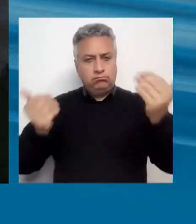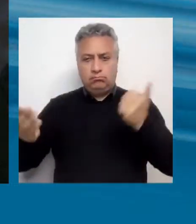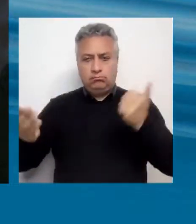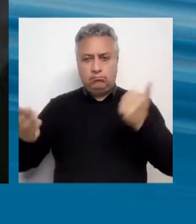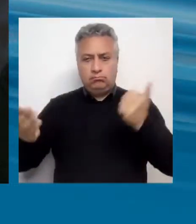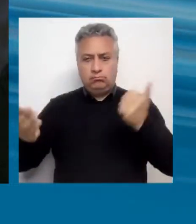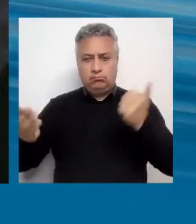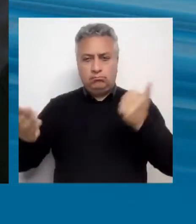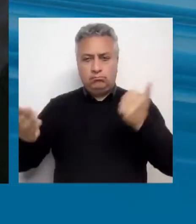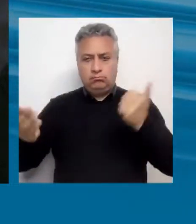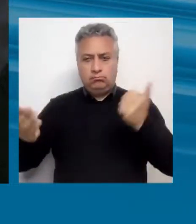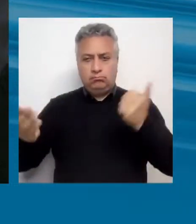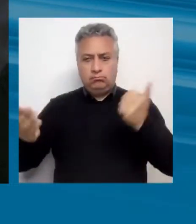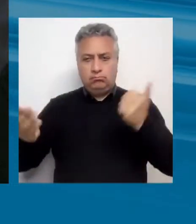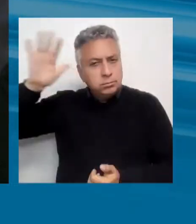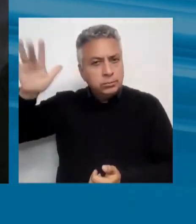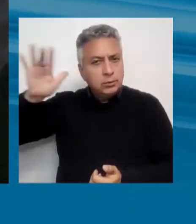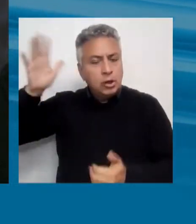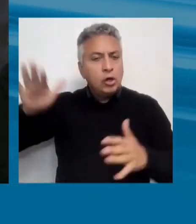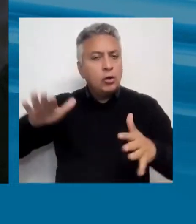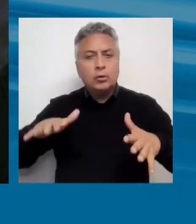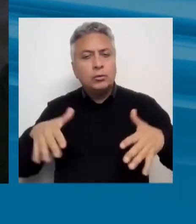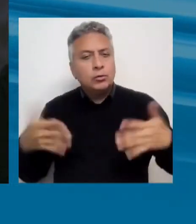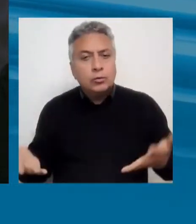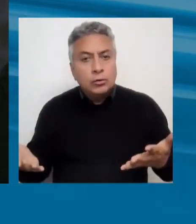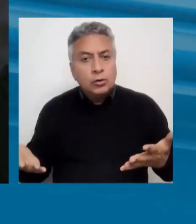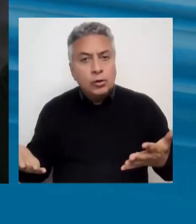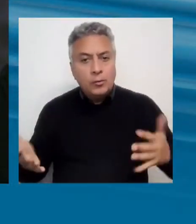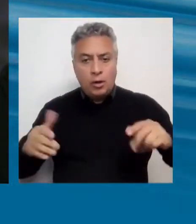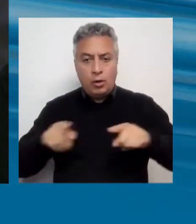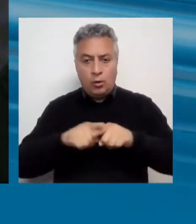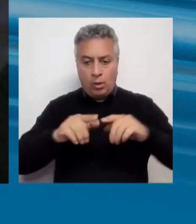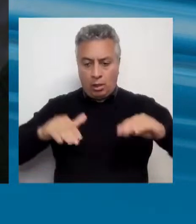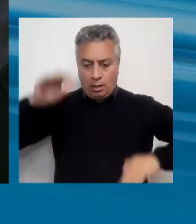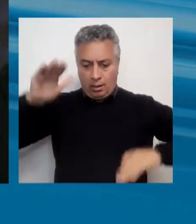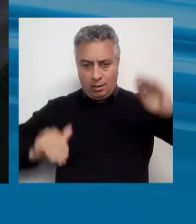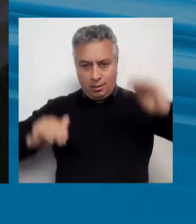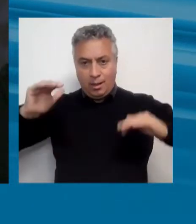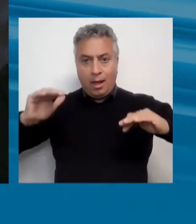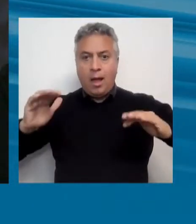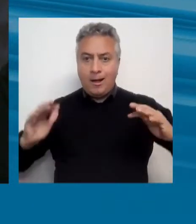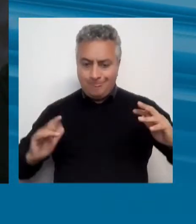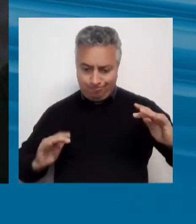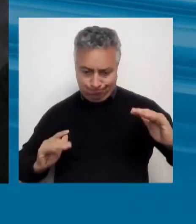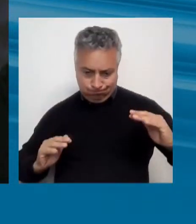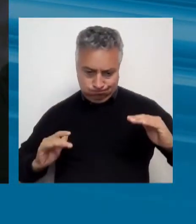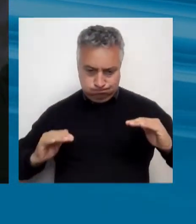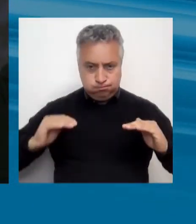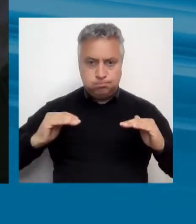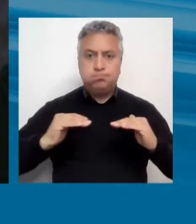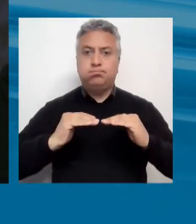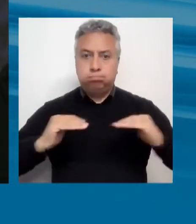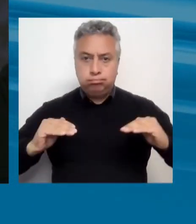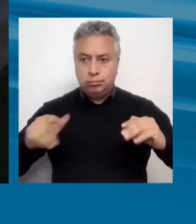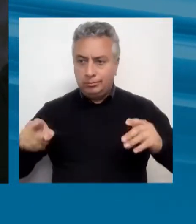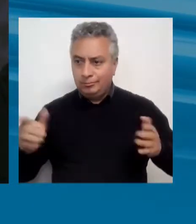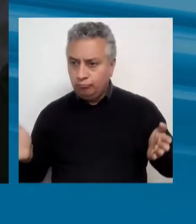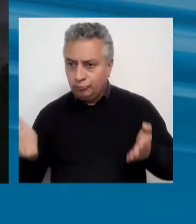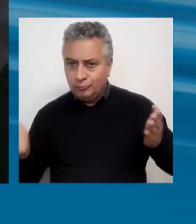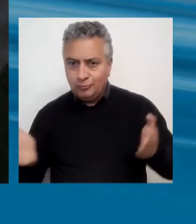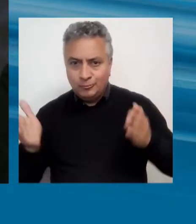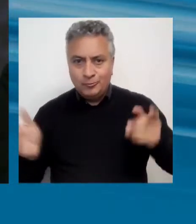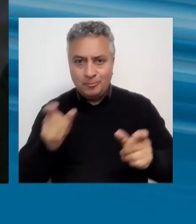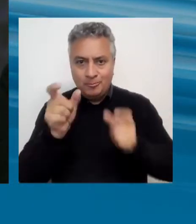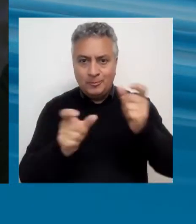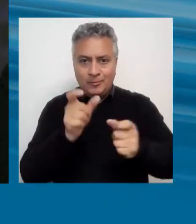upon to think about ways of reducing inequality, fostering inclusion, and social mobility. As we